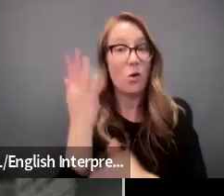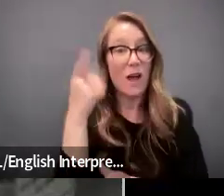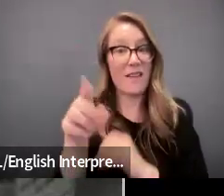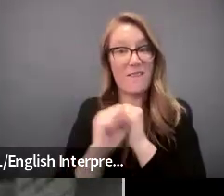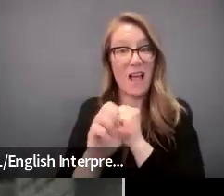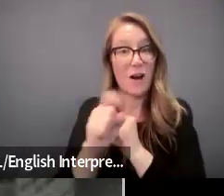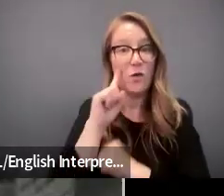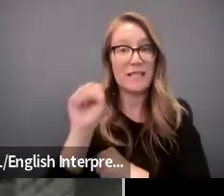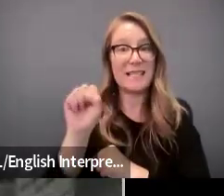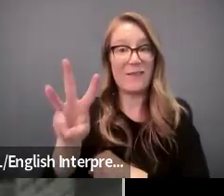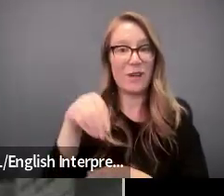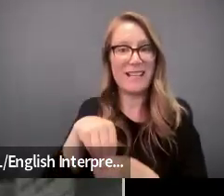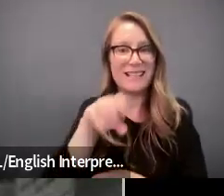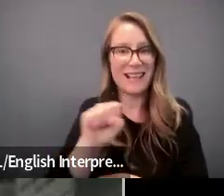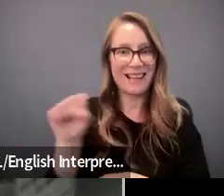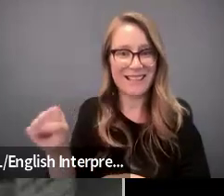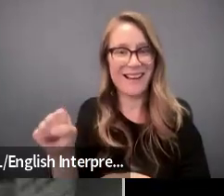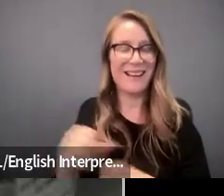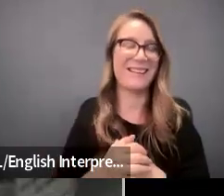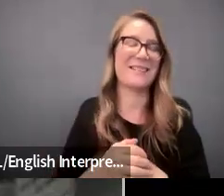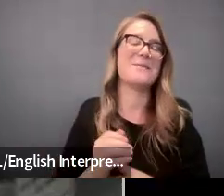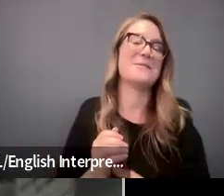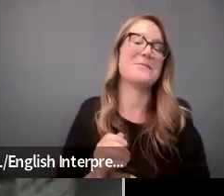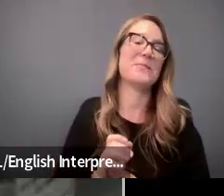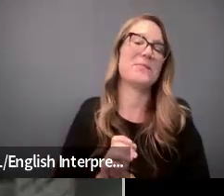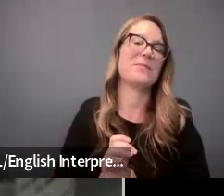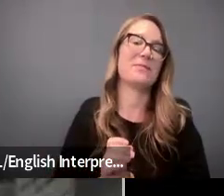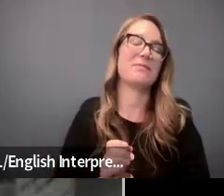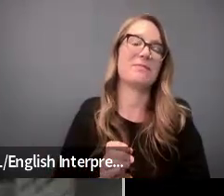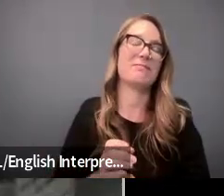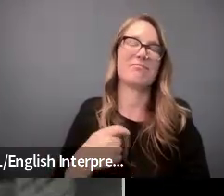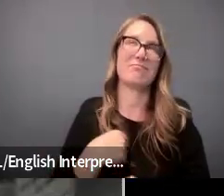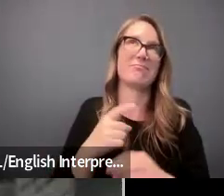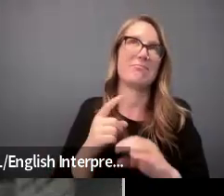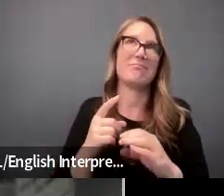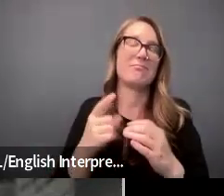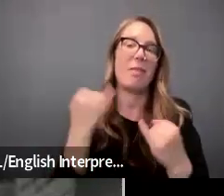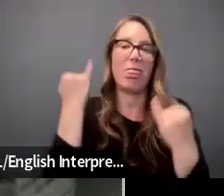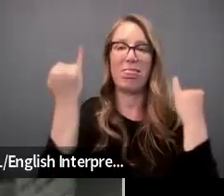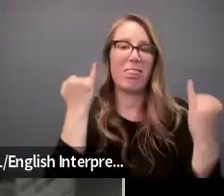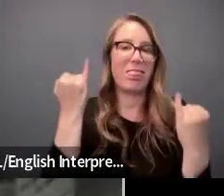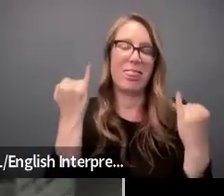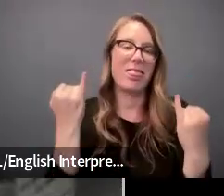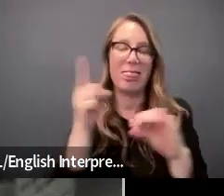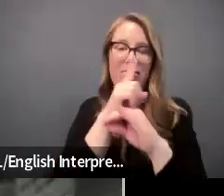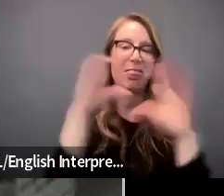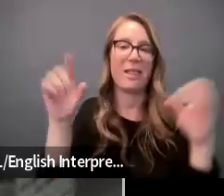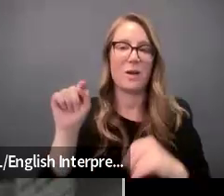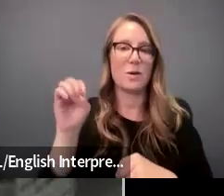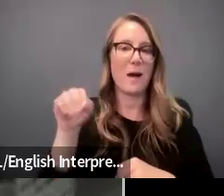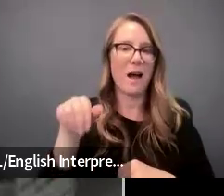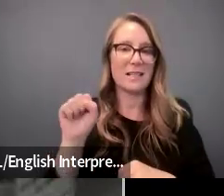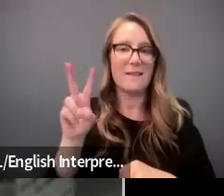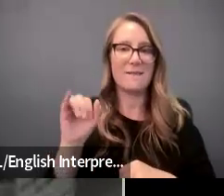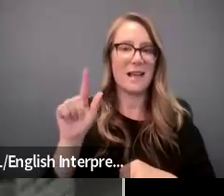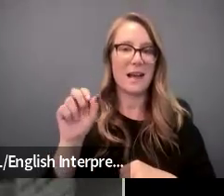for the Safeway in Sunnyside. And my imagination just pictures Tomás Villanueva at